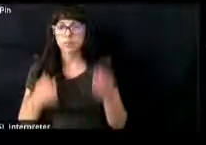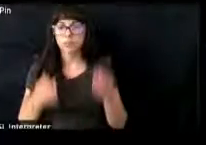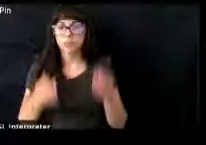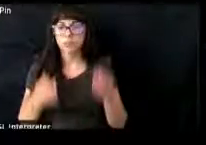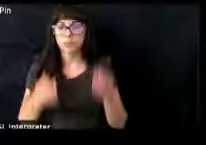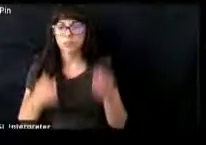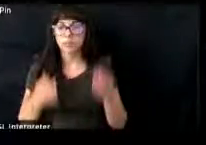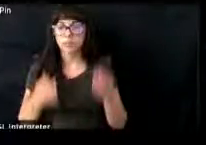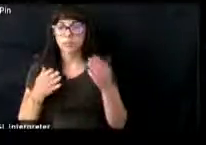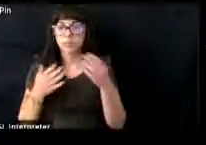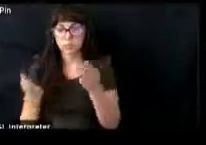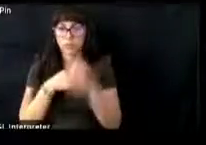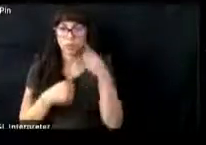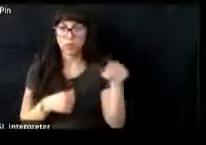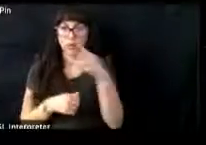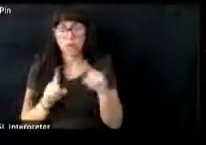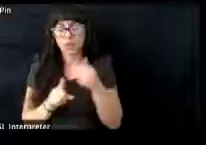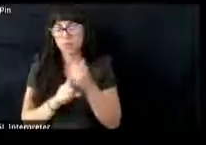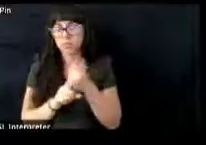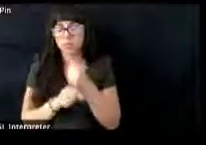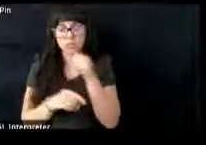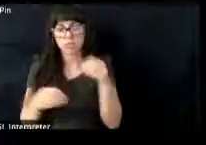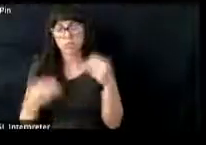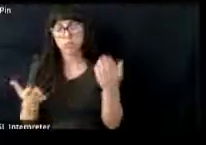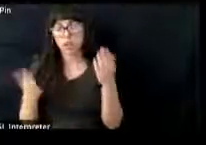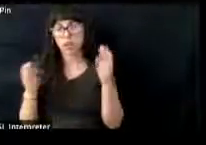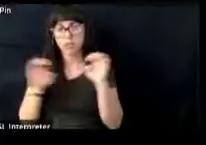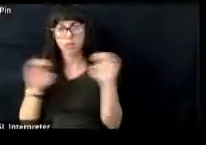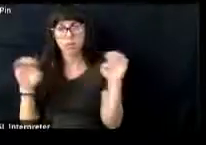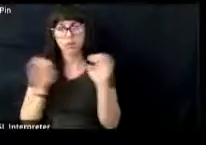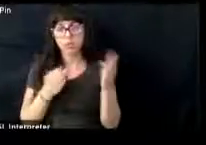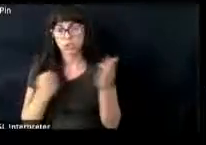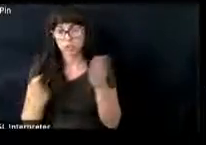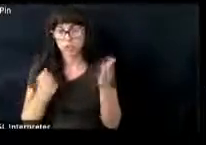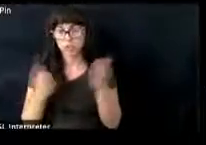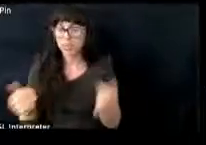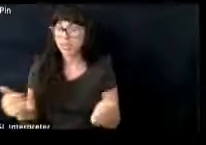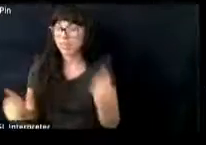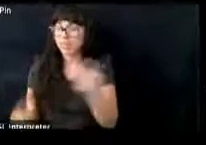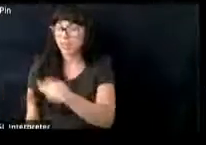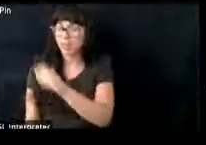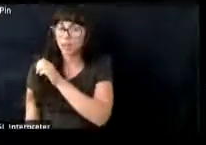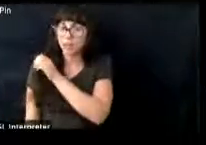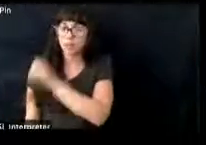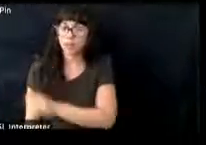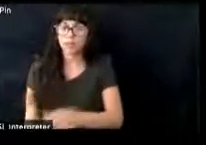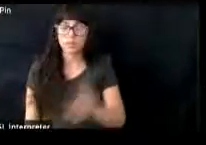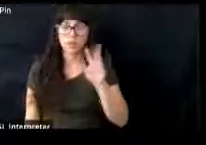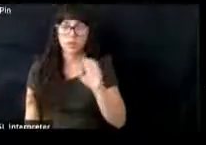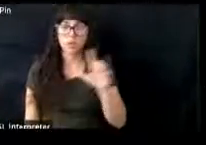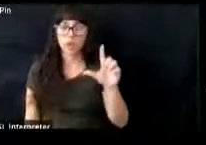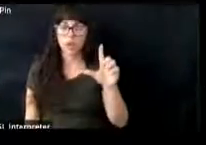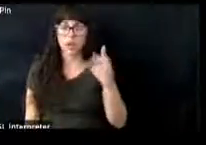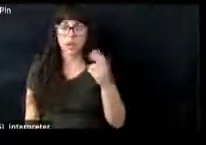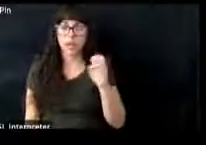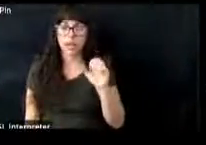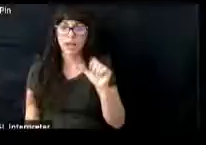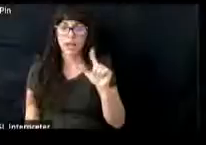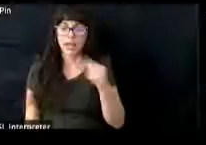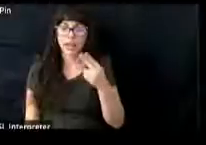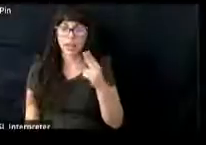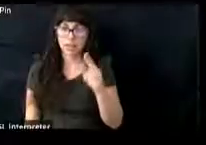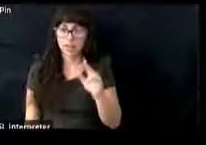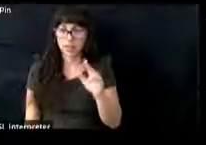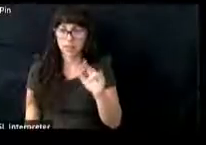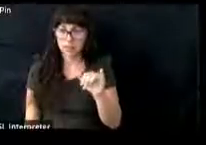emergency services. And the one that provides it is the Well Healthy Clinic, which, disculpe, la Well